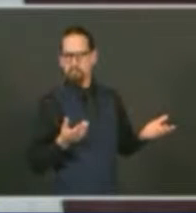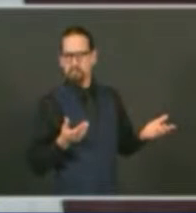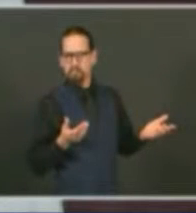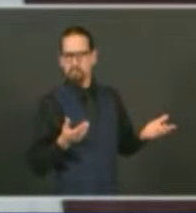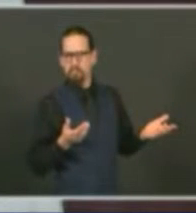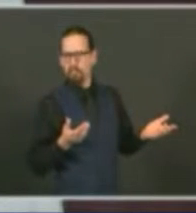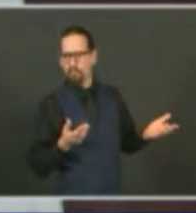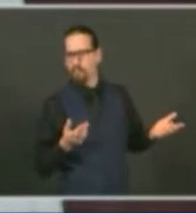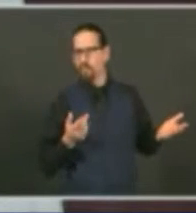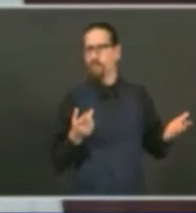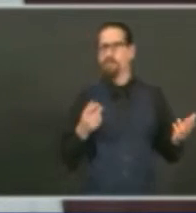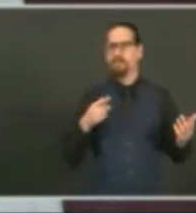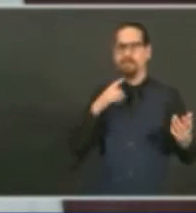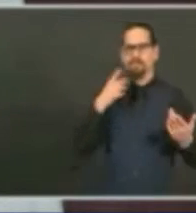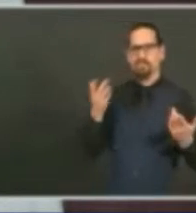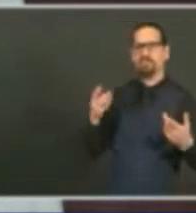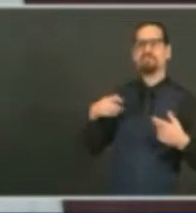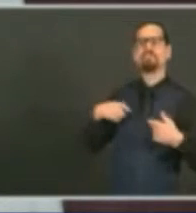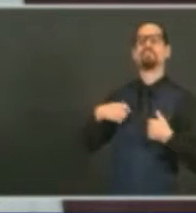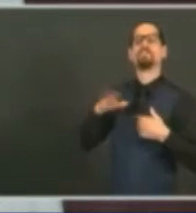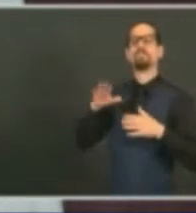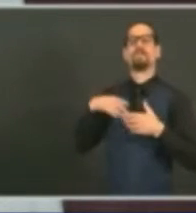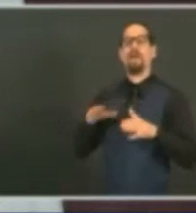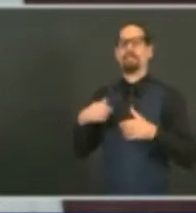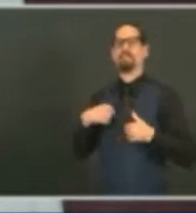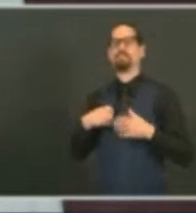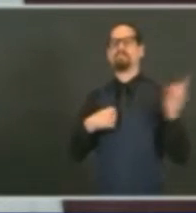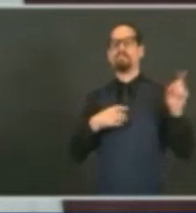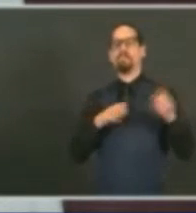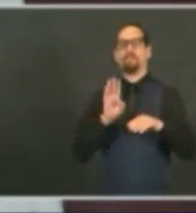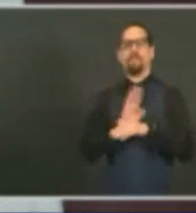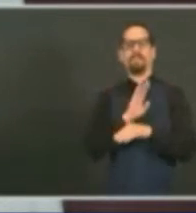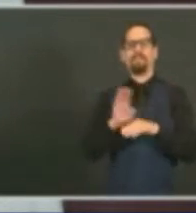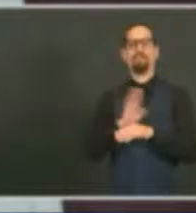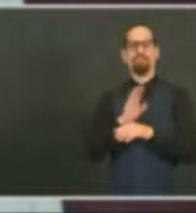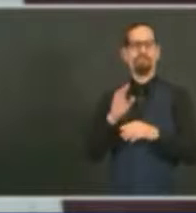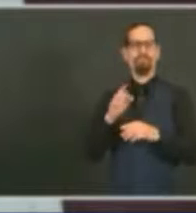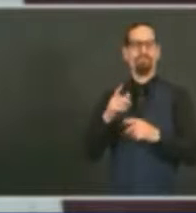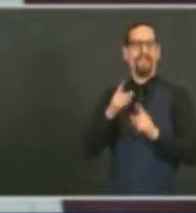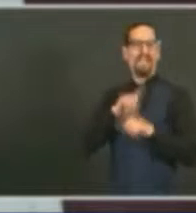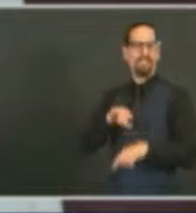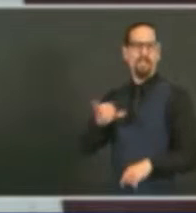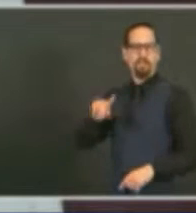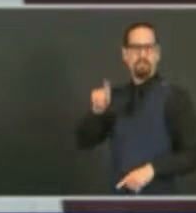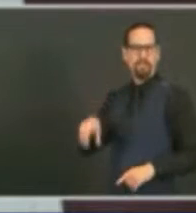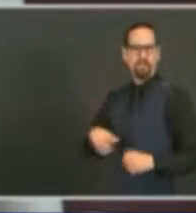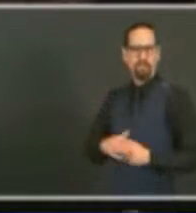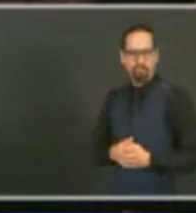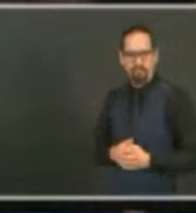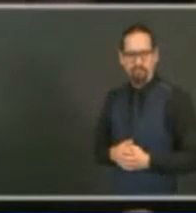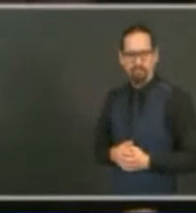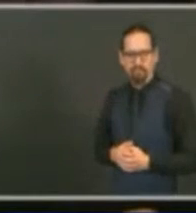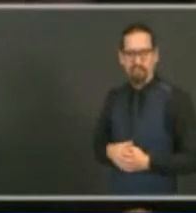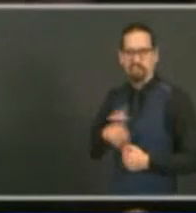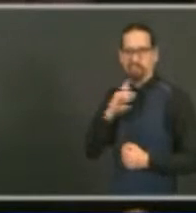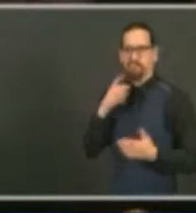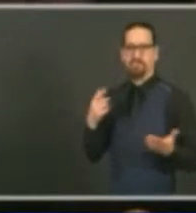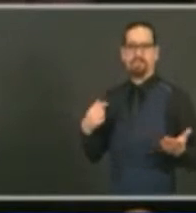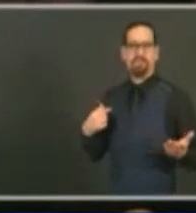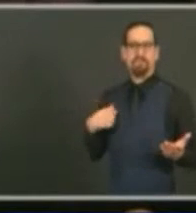going to let the Commerce Secretary answer that because we are deeply in the middle of this.